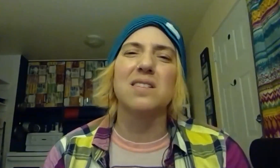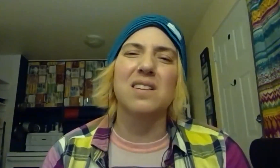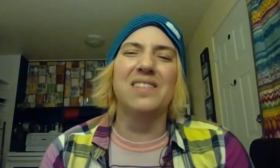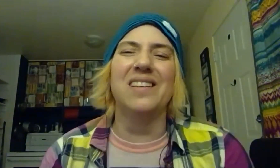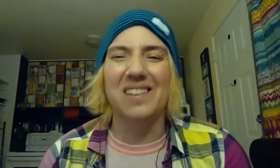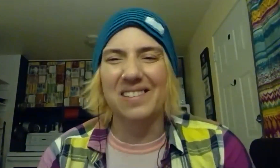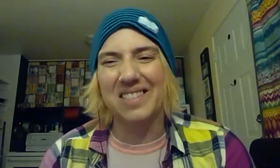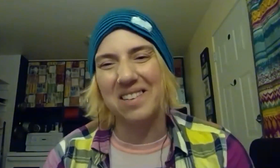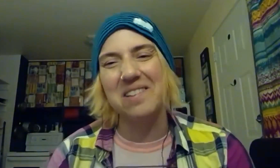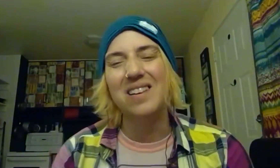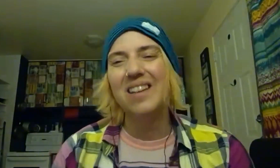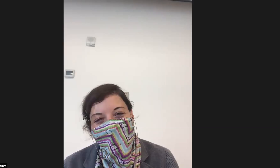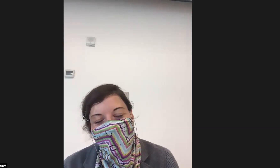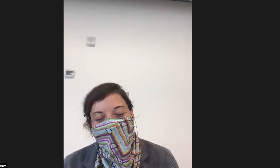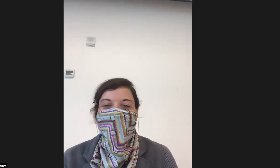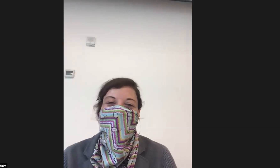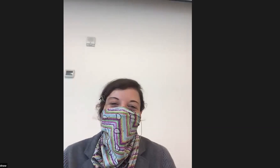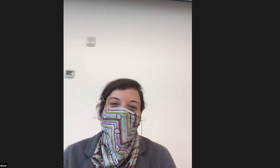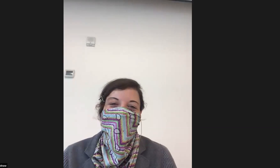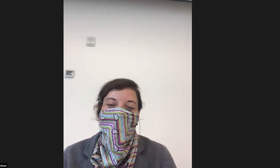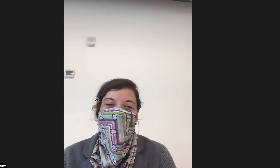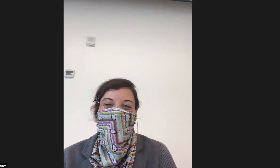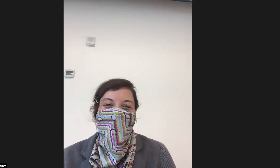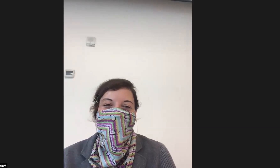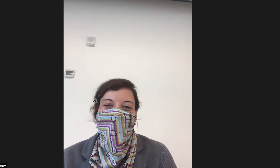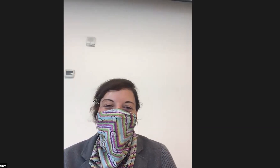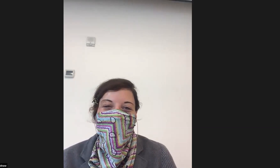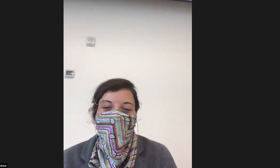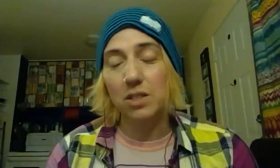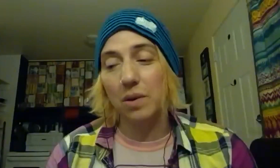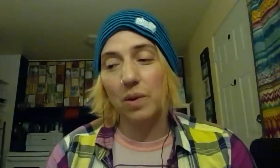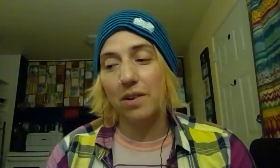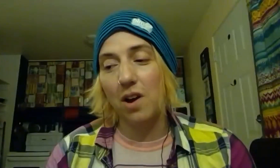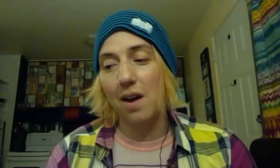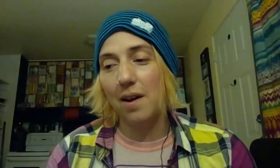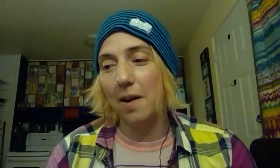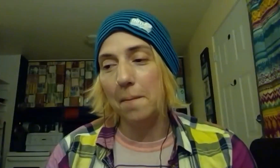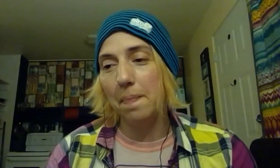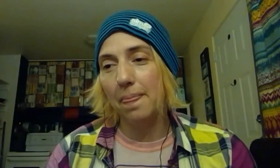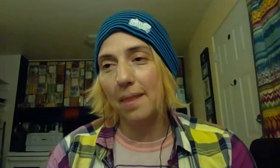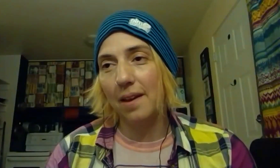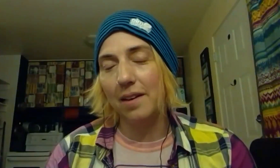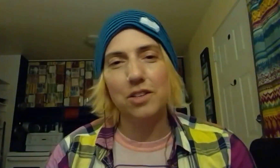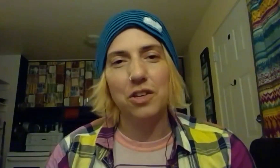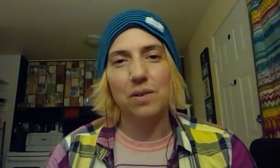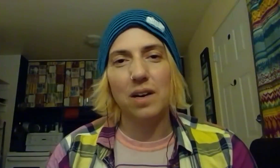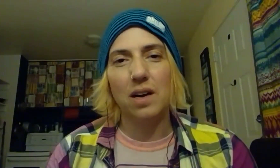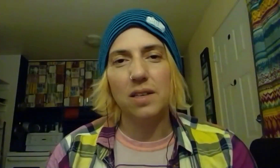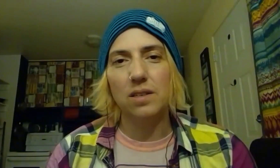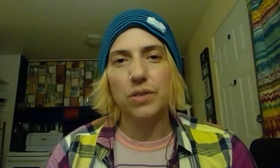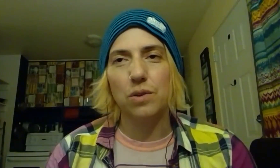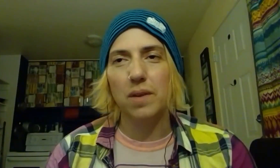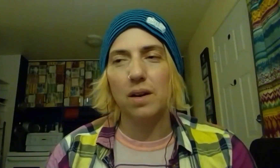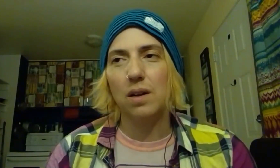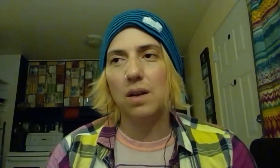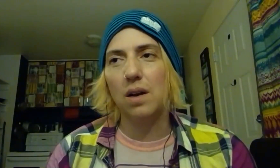friends. You know, so there's stuff, and people end up being able to relate to it, whether or not. And you know, I tend